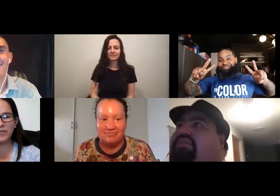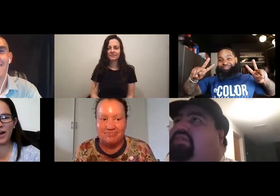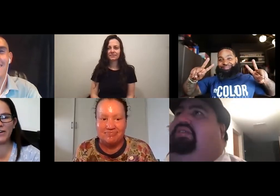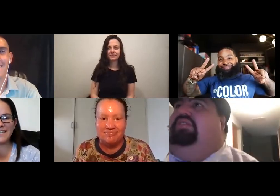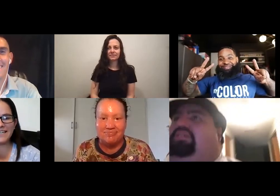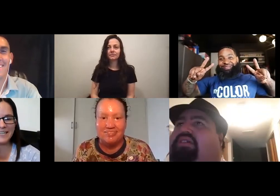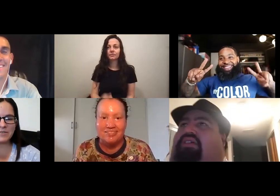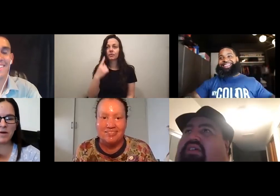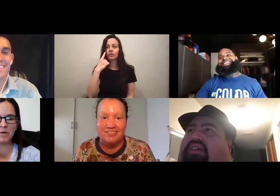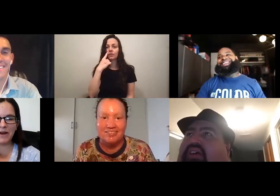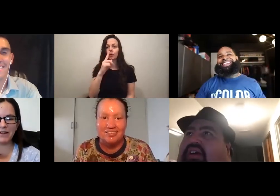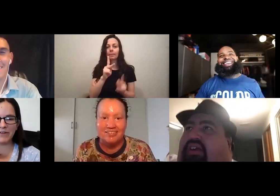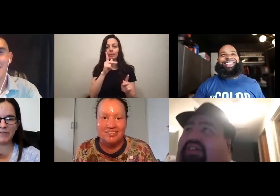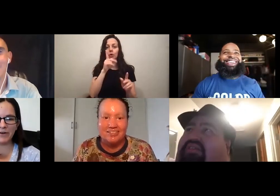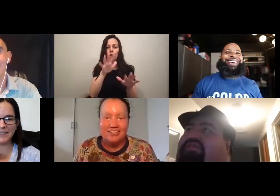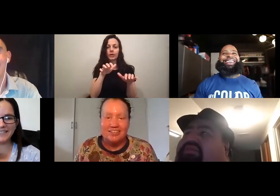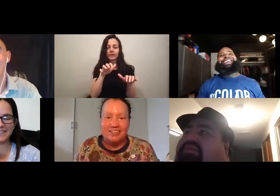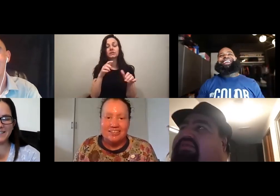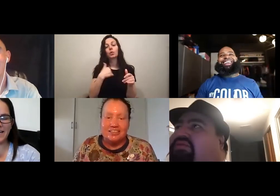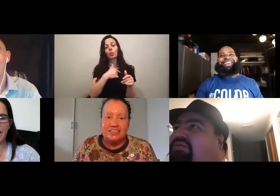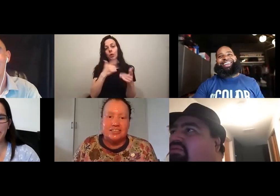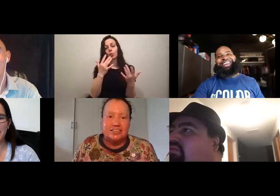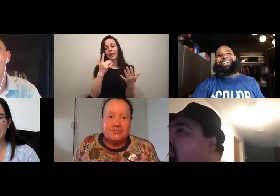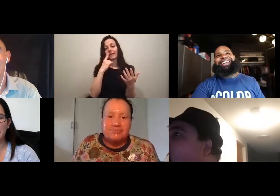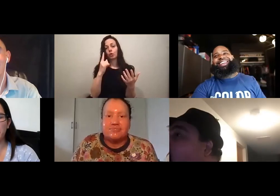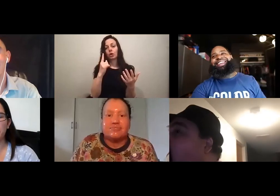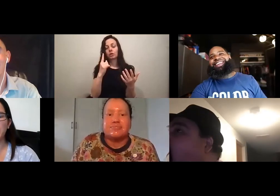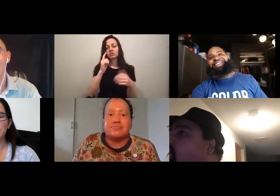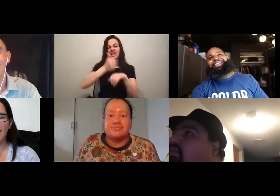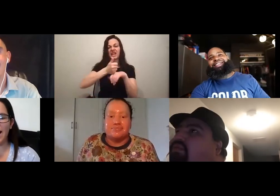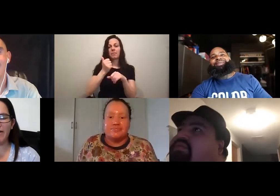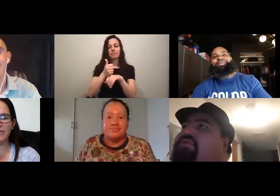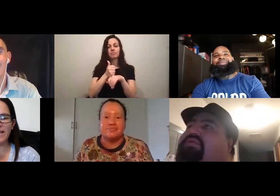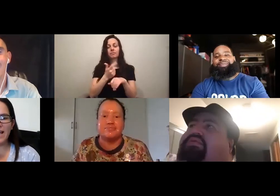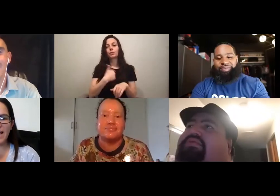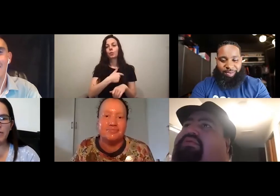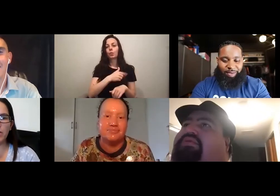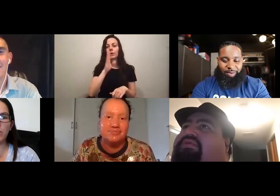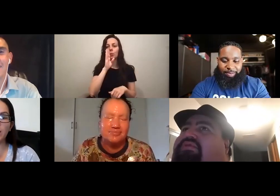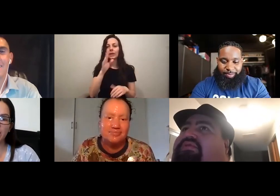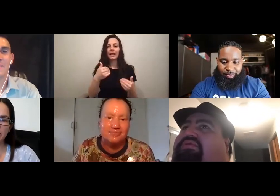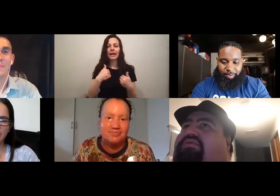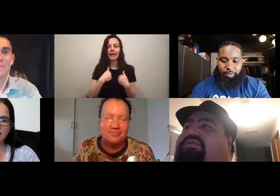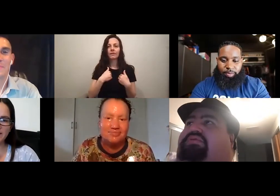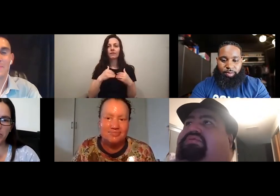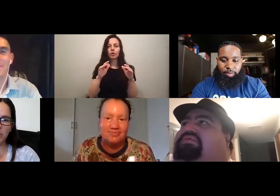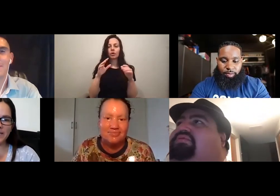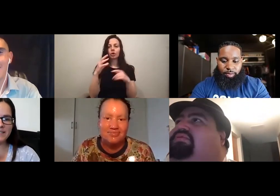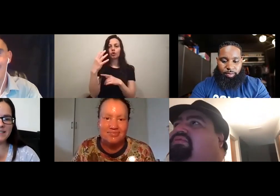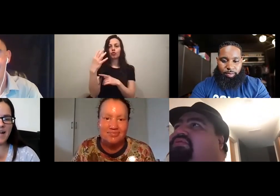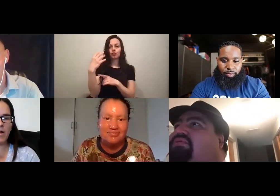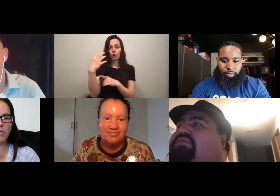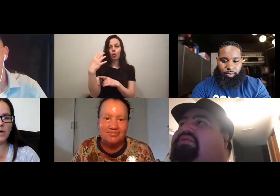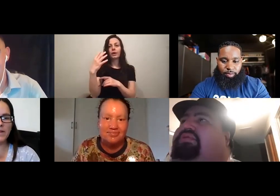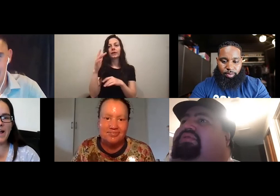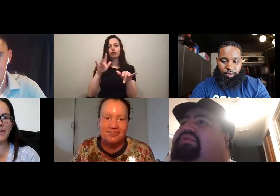And for our attendees, while we're waiting for everyone to get set up, we will have a recording of this that will be